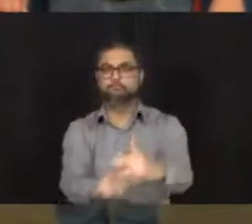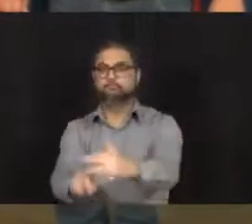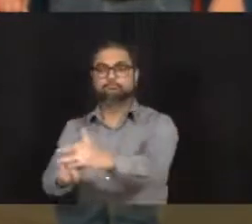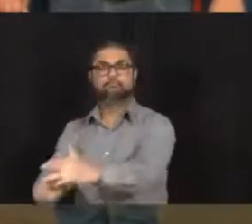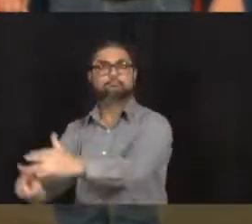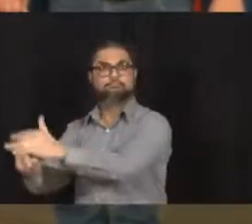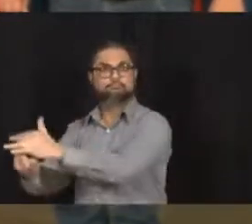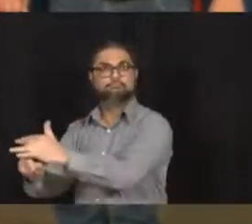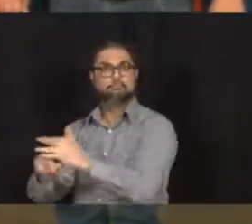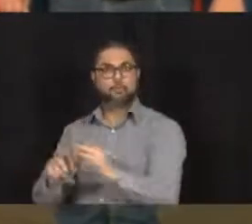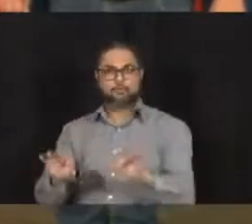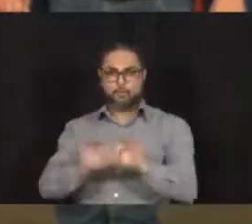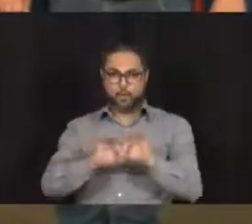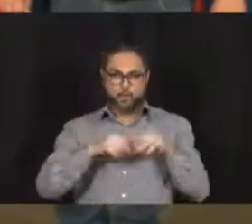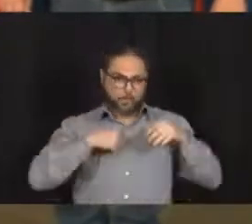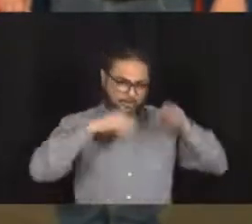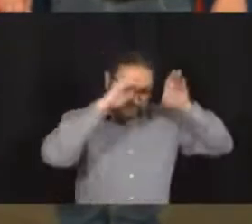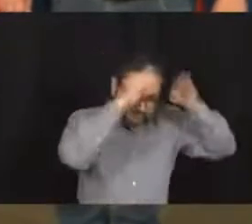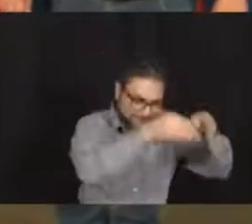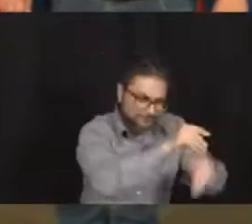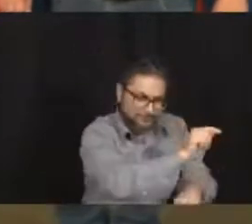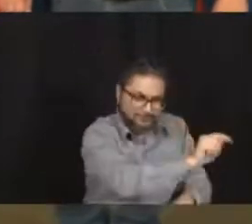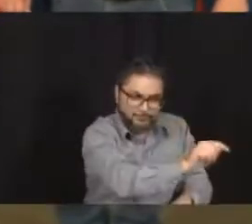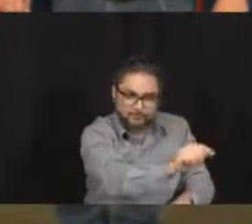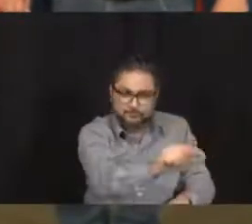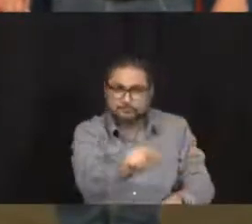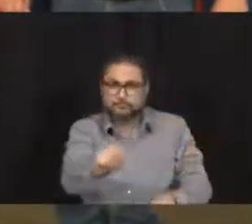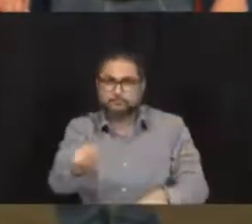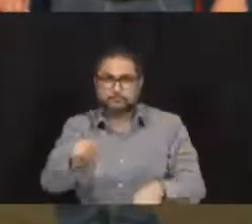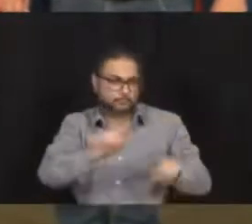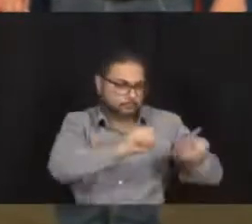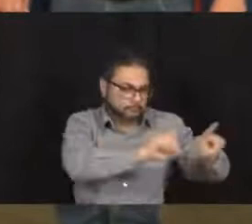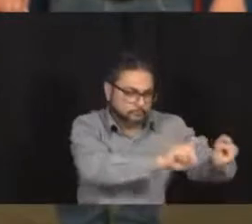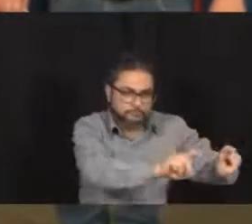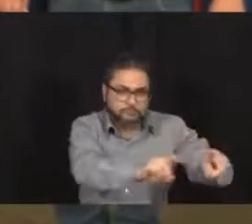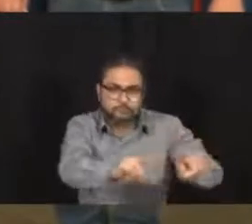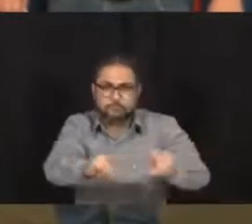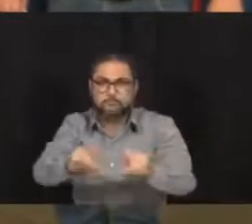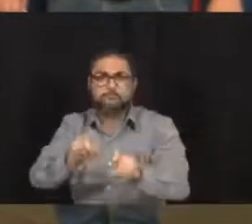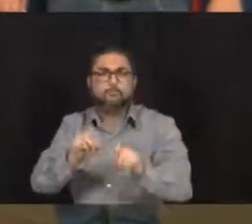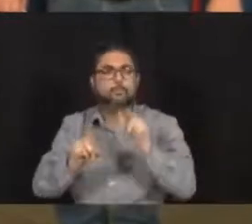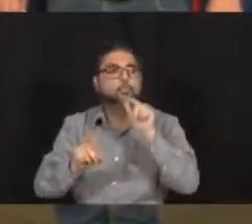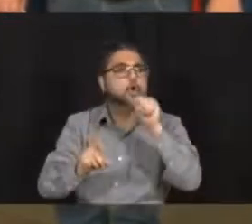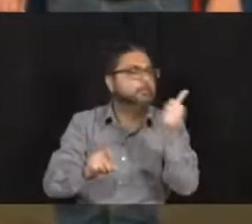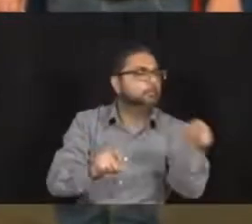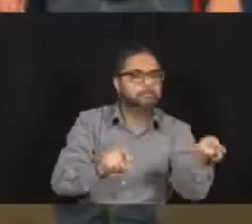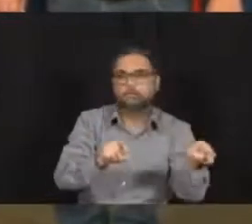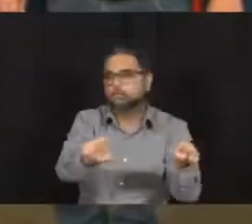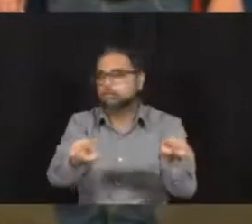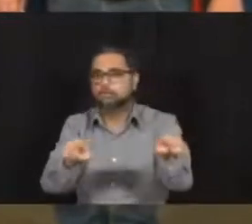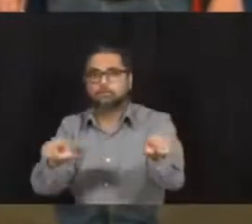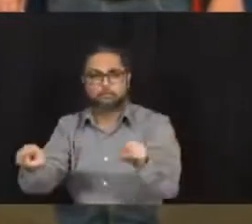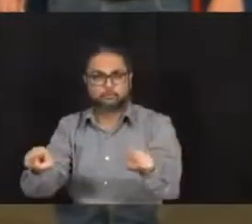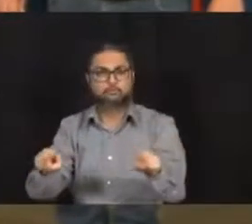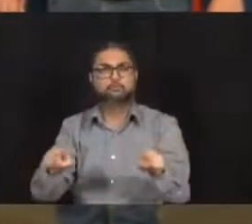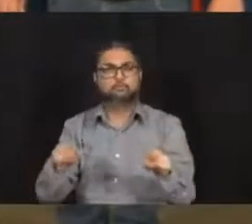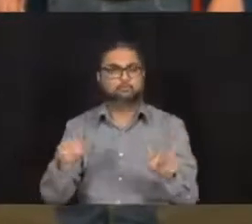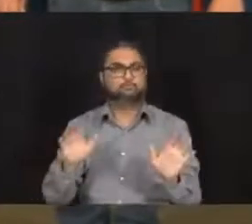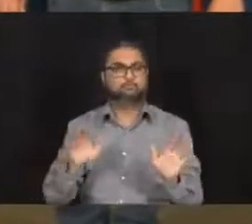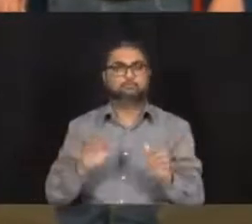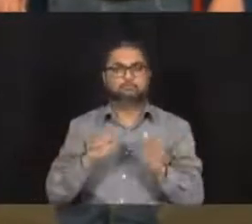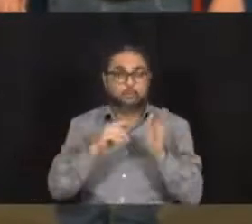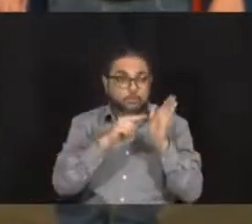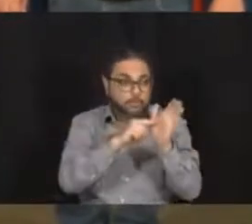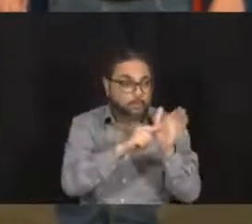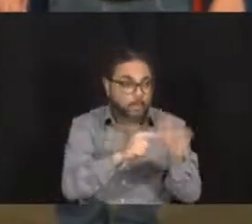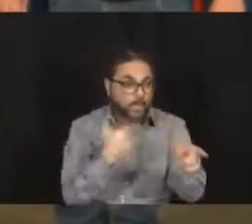those places so that we can identify anyone else who may have COVID-19 or COVID-19 symptoms to make sure that